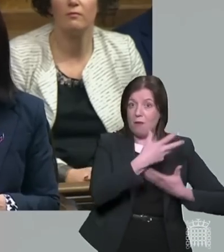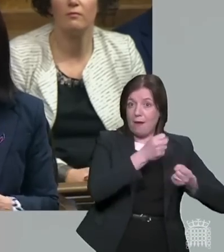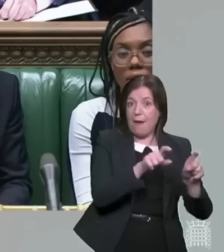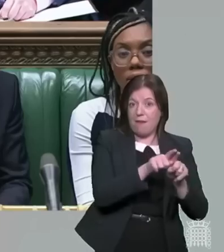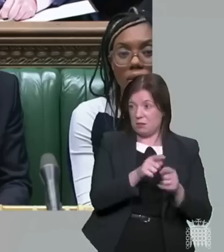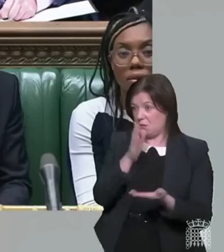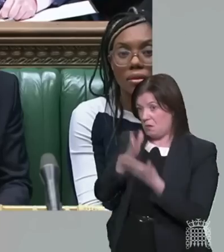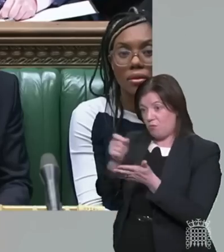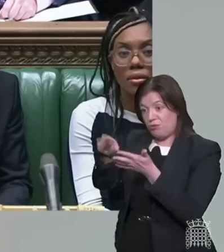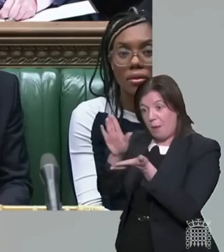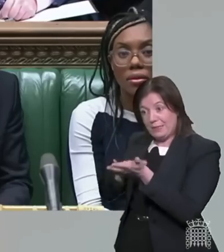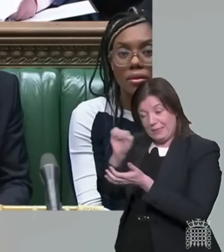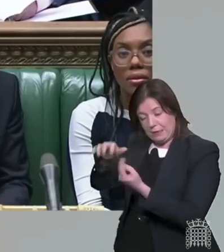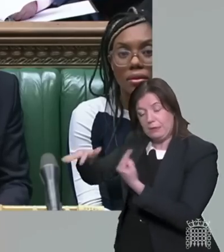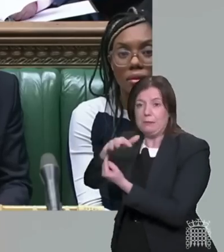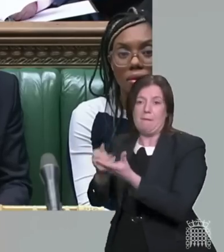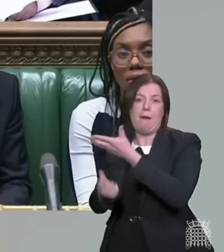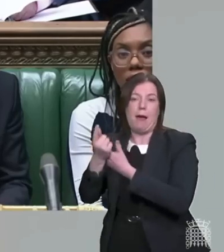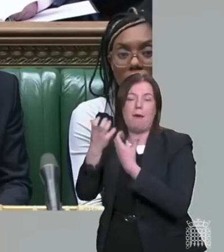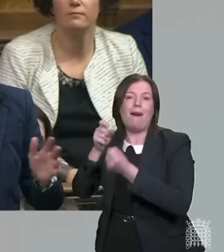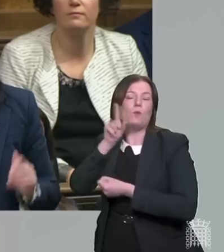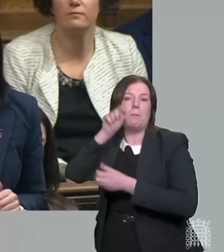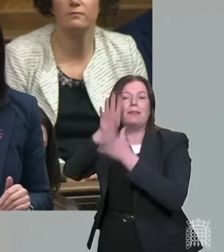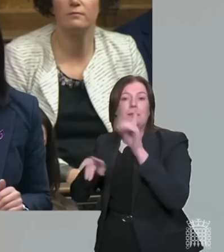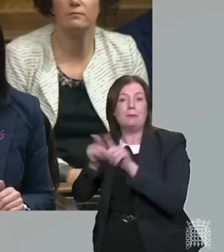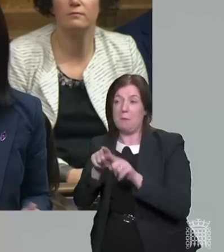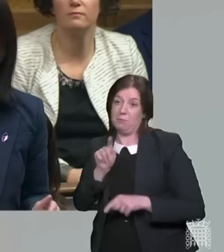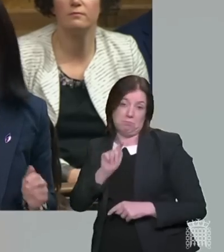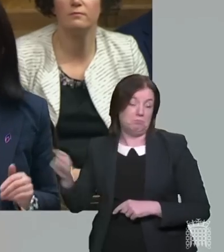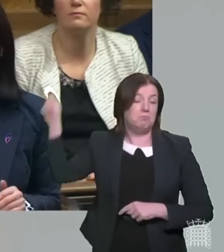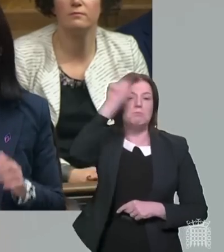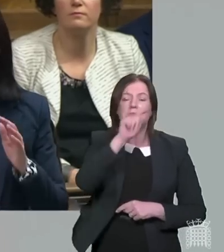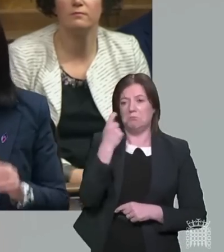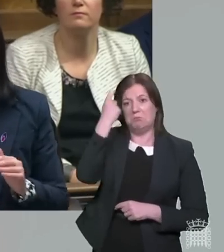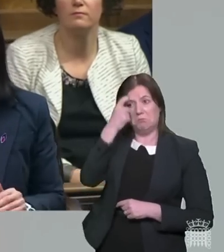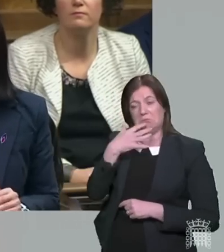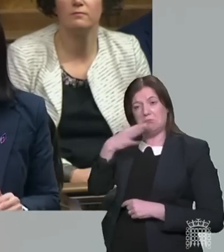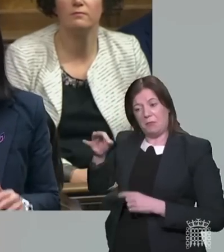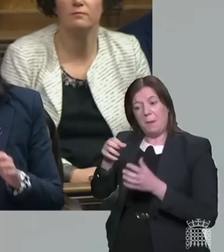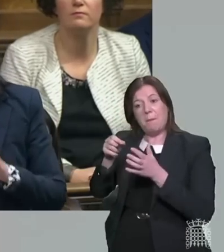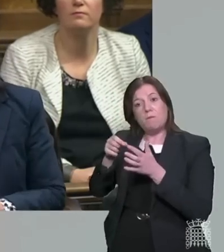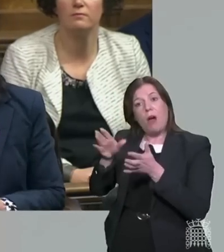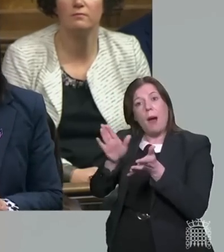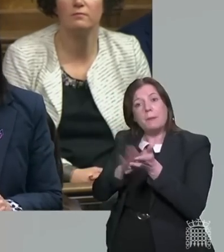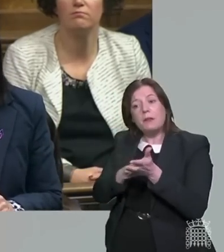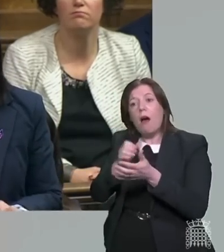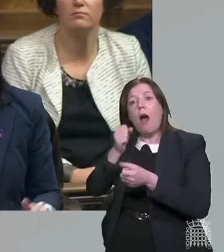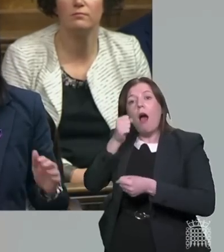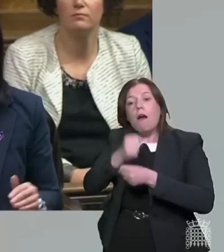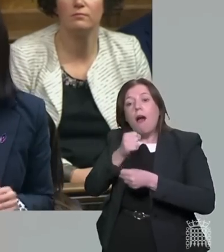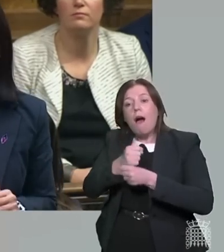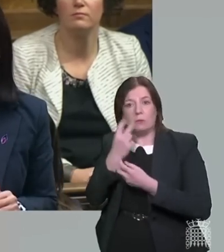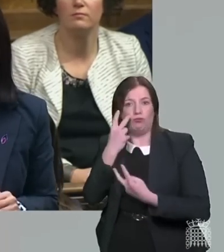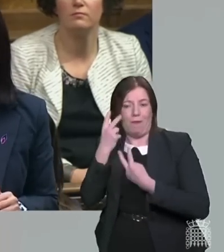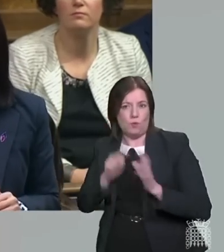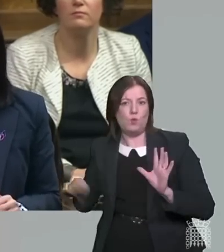Minister's constituents and every member across this House. What plans does the Prime Minister have to review in detail government departments